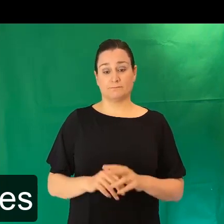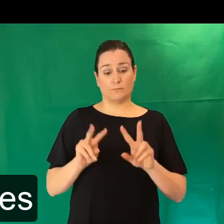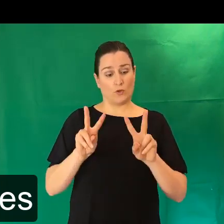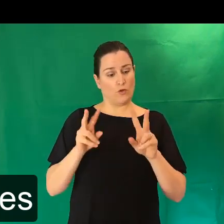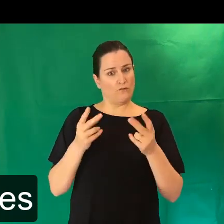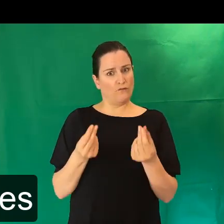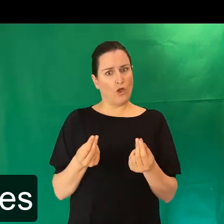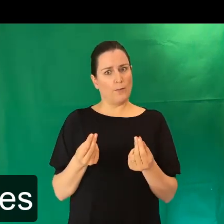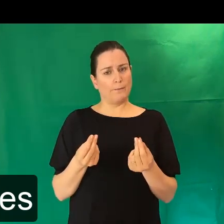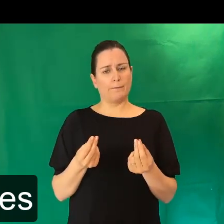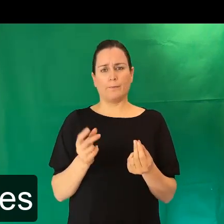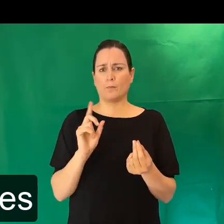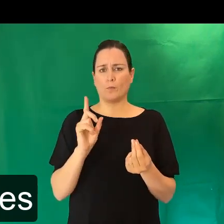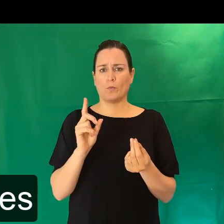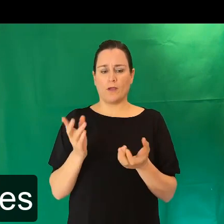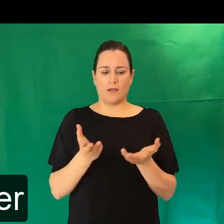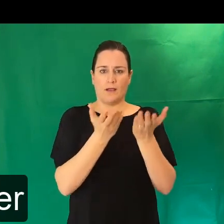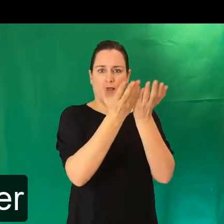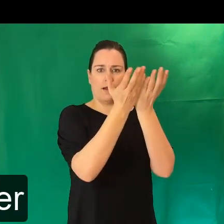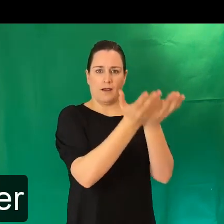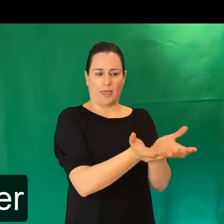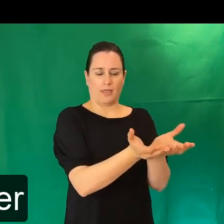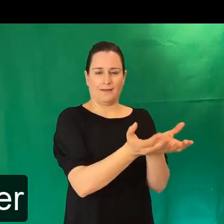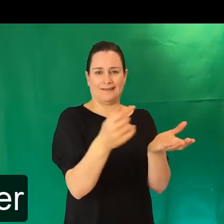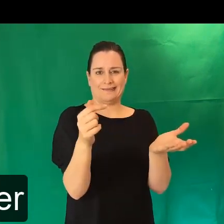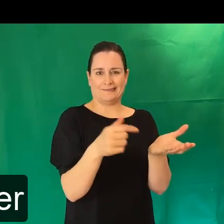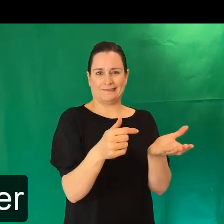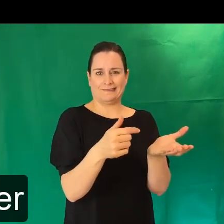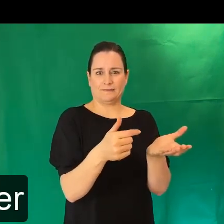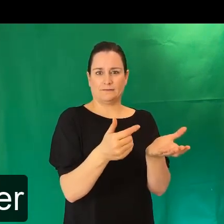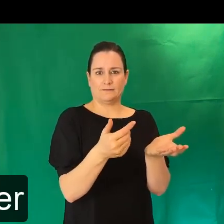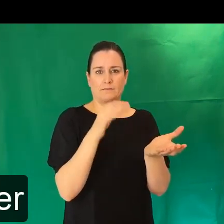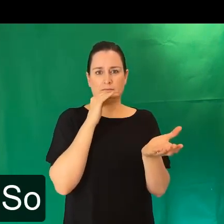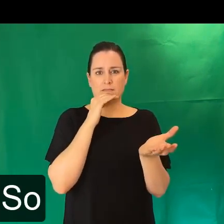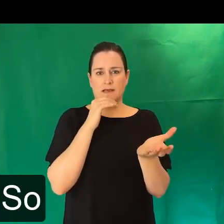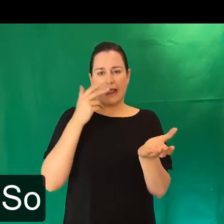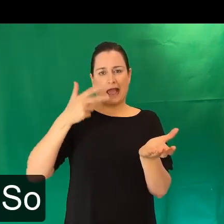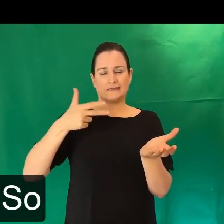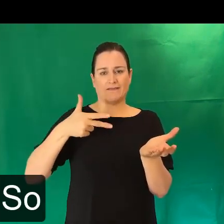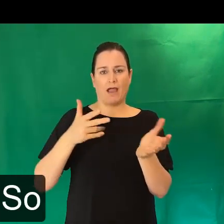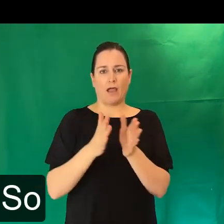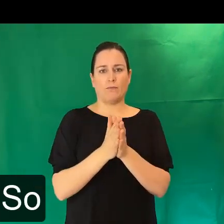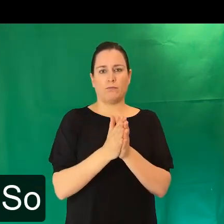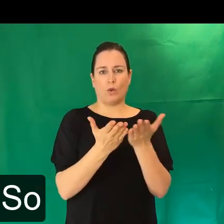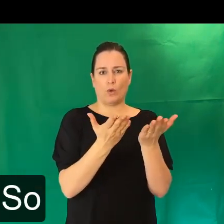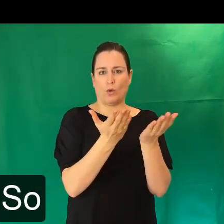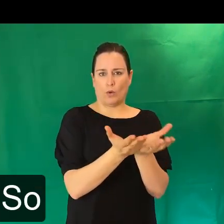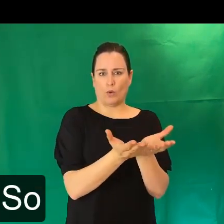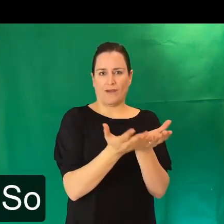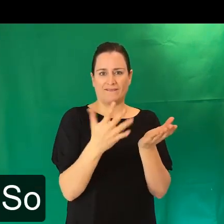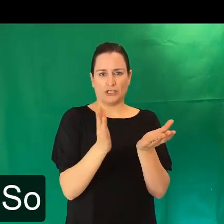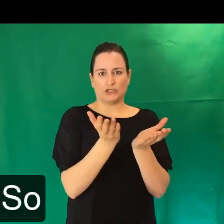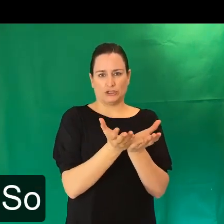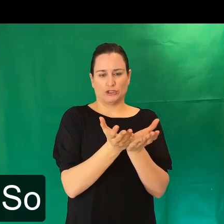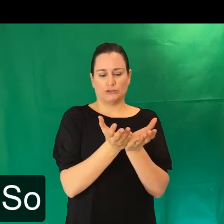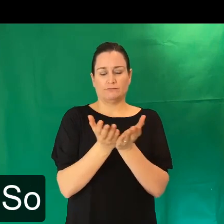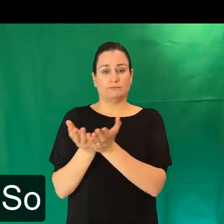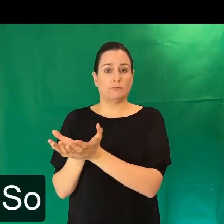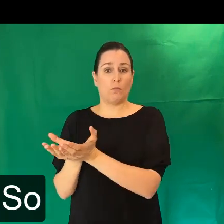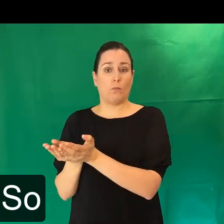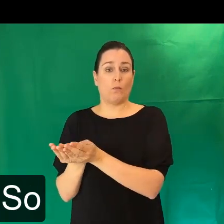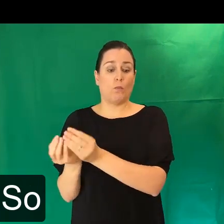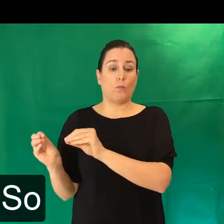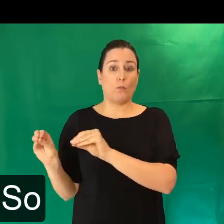The form of the verb lay includes what we call a size and shape classifier for book, and the movement